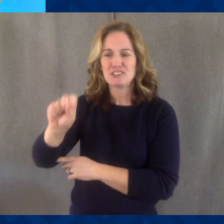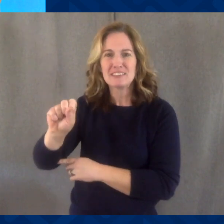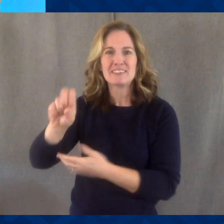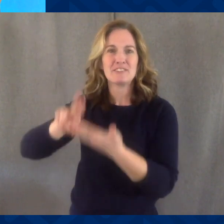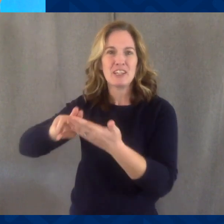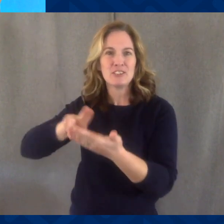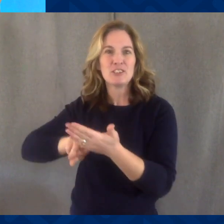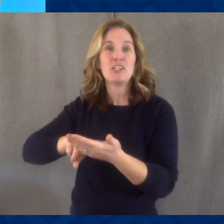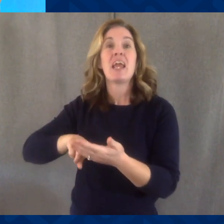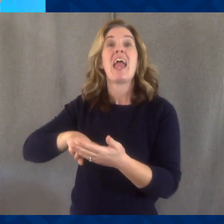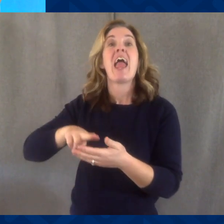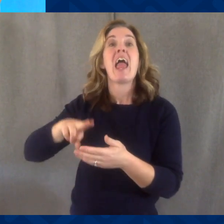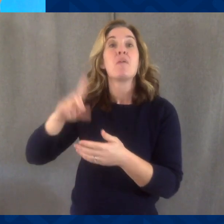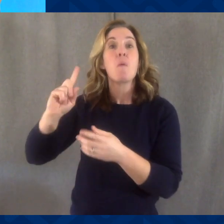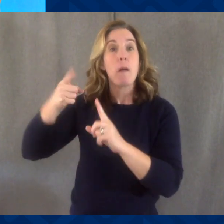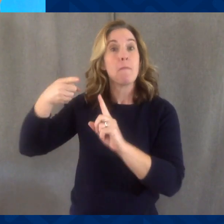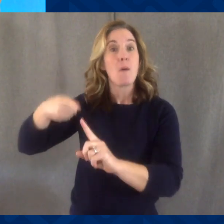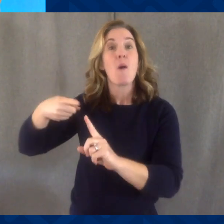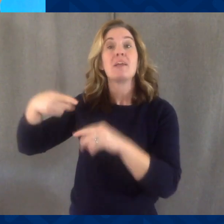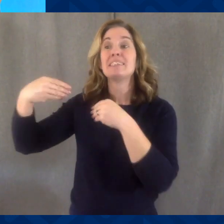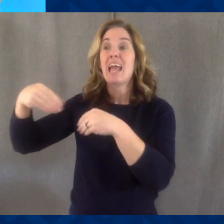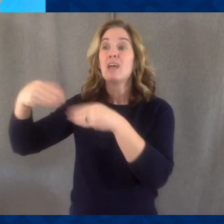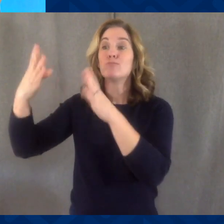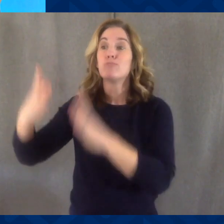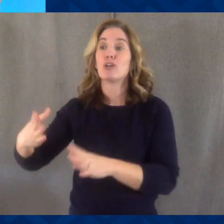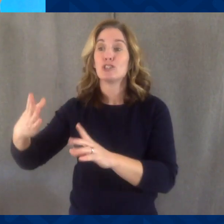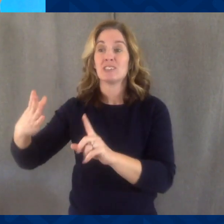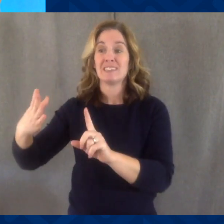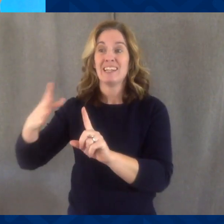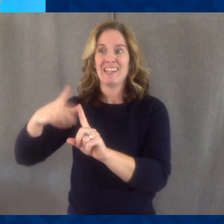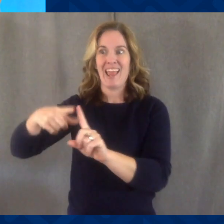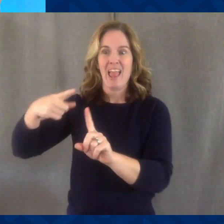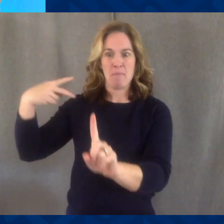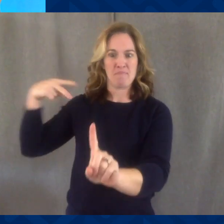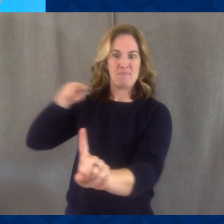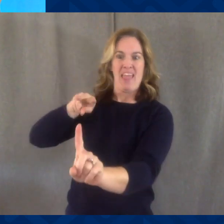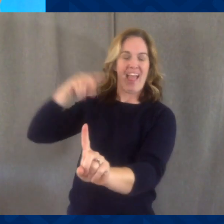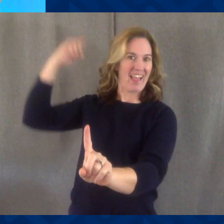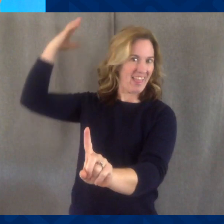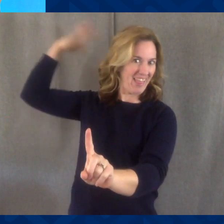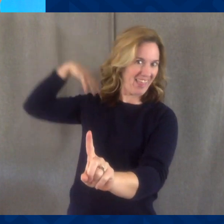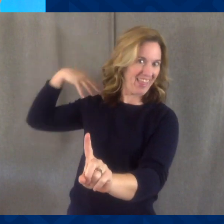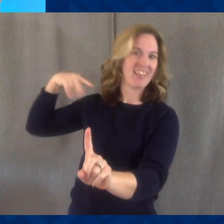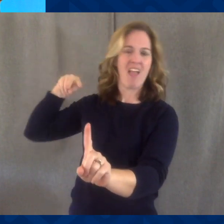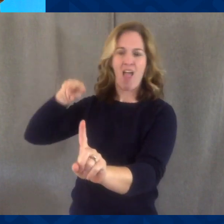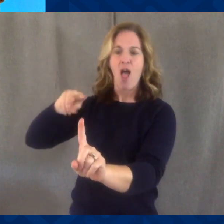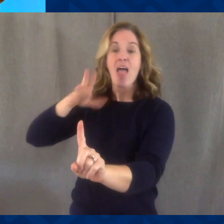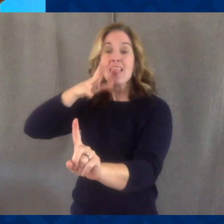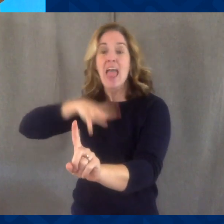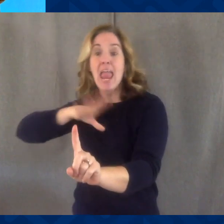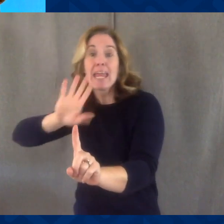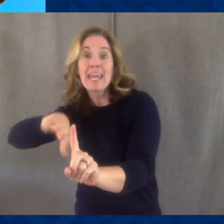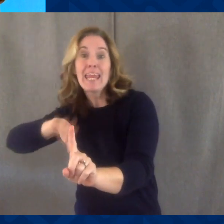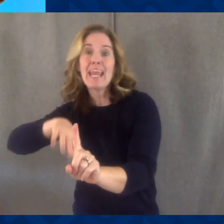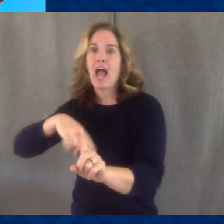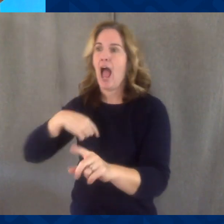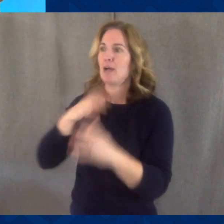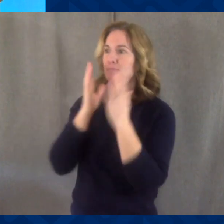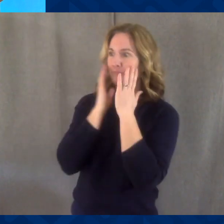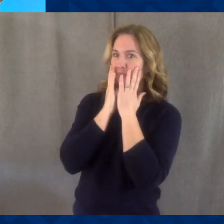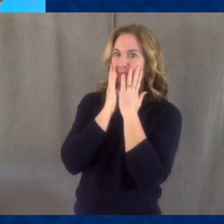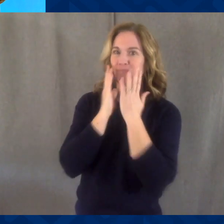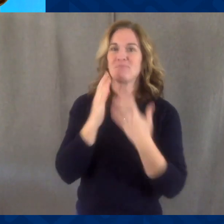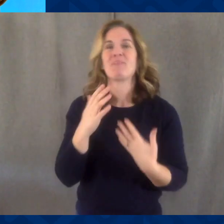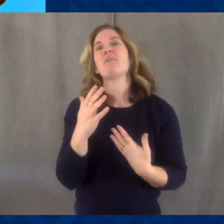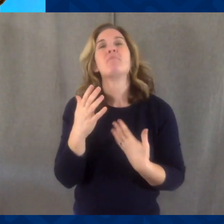referred to him as Lady back because he had his long hair. And so we registered for all this stuff. We didn't know what we